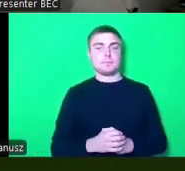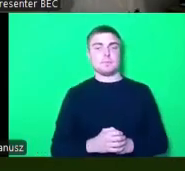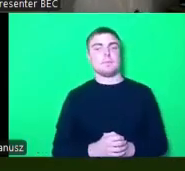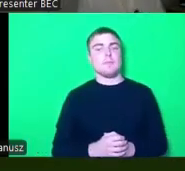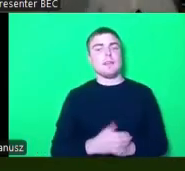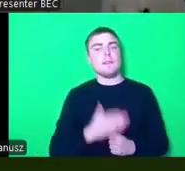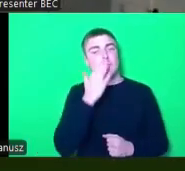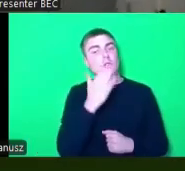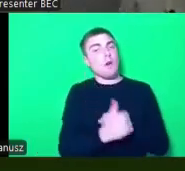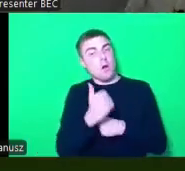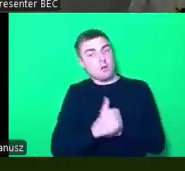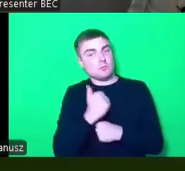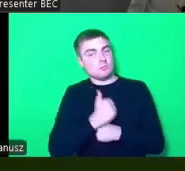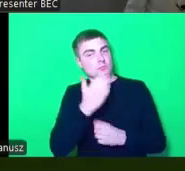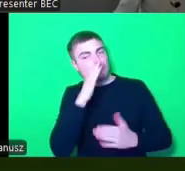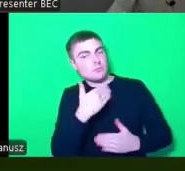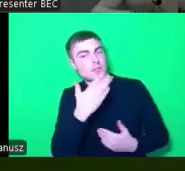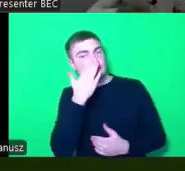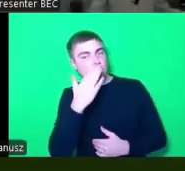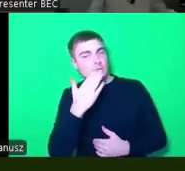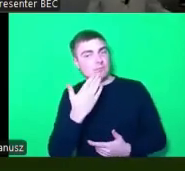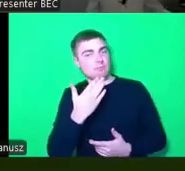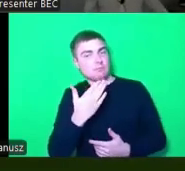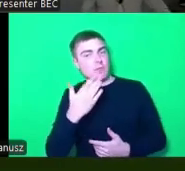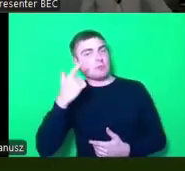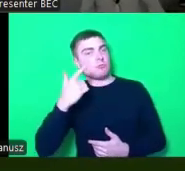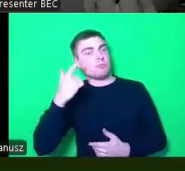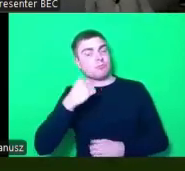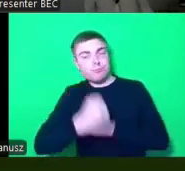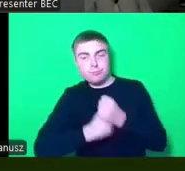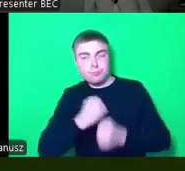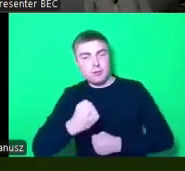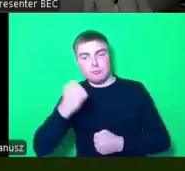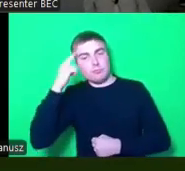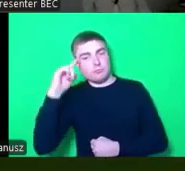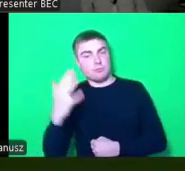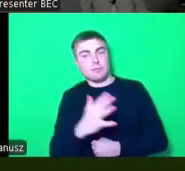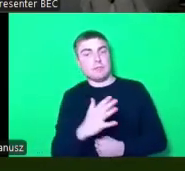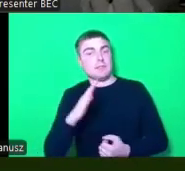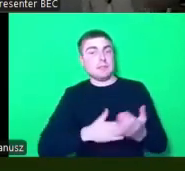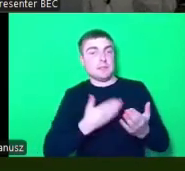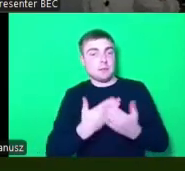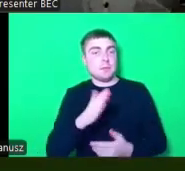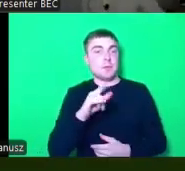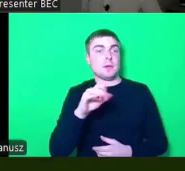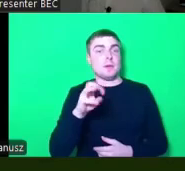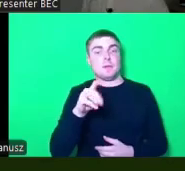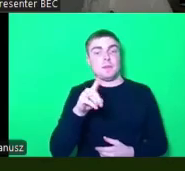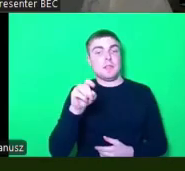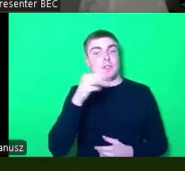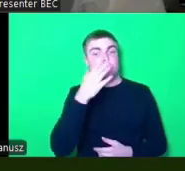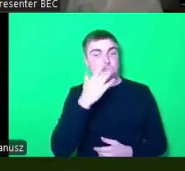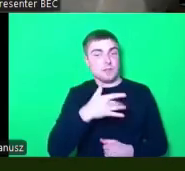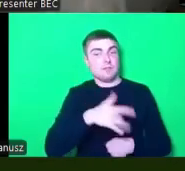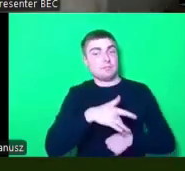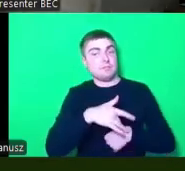multifunctionality. This is a study over whole Europe, but Białowieża forest is again into that. So you have a number of tree species, they